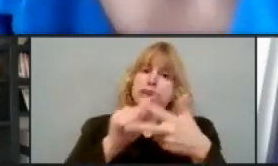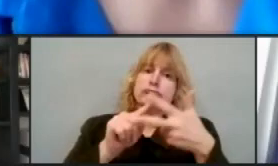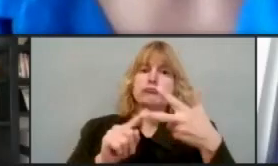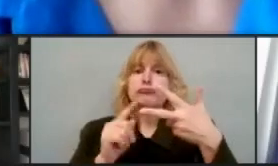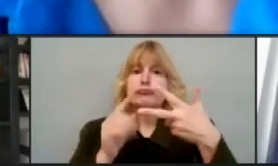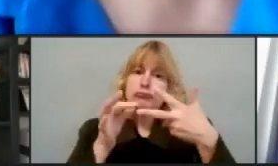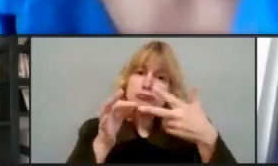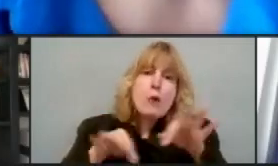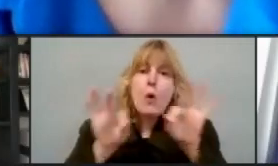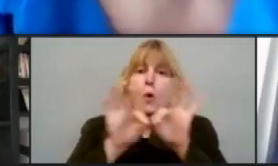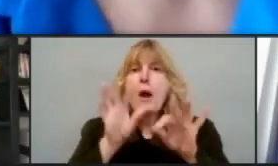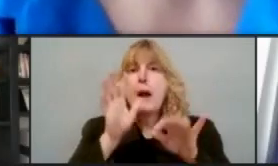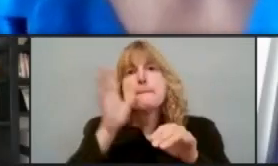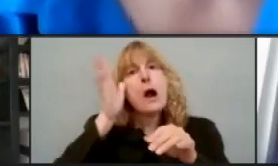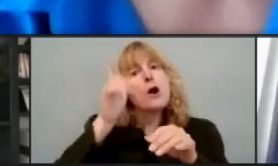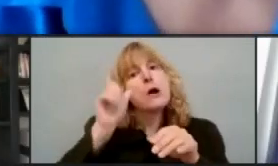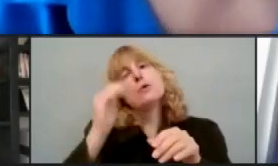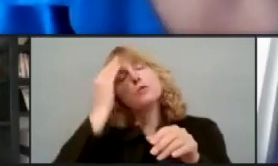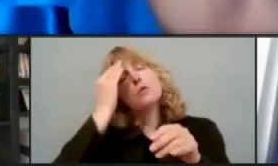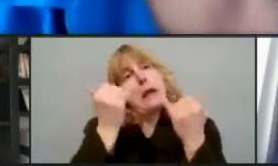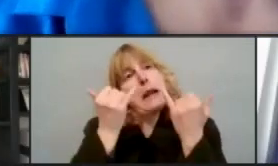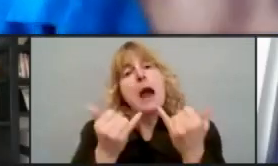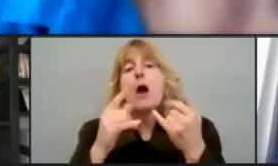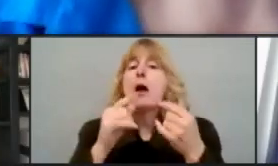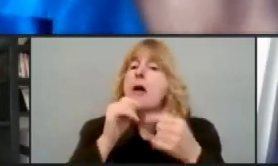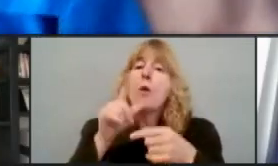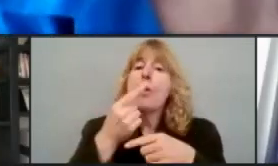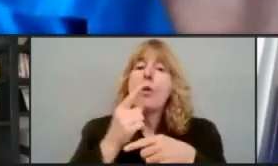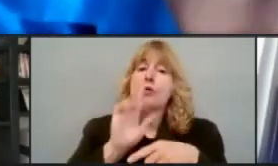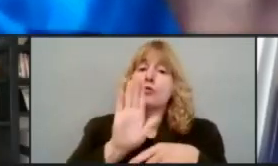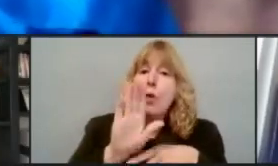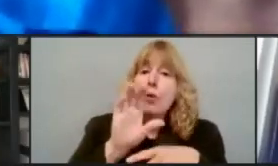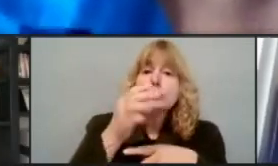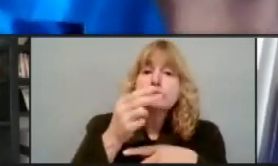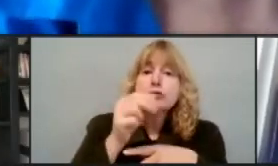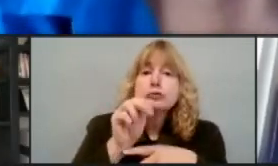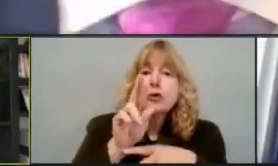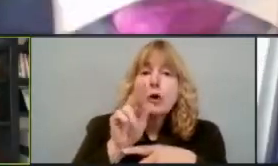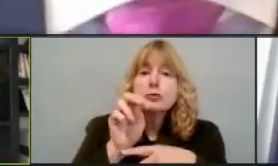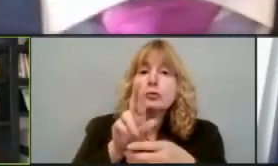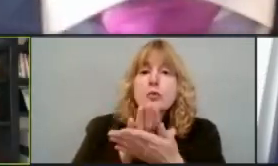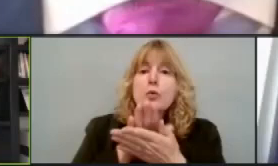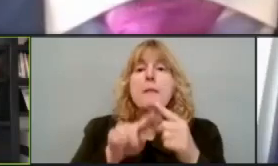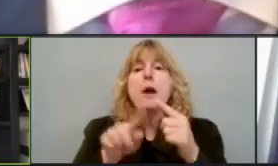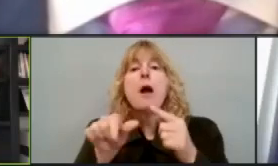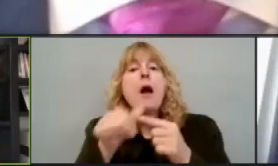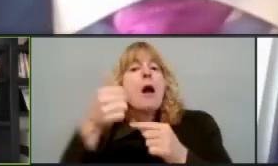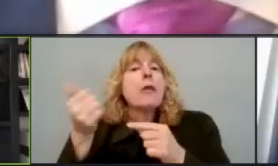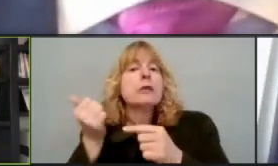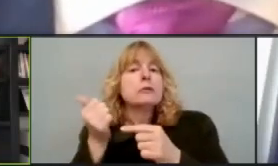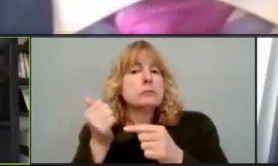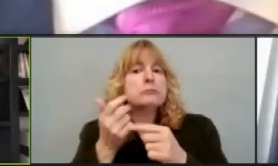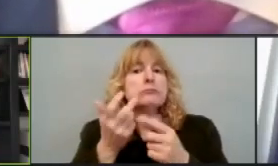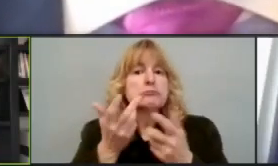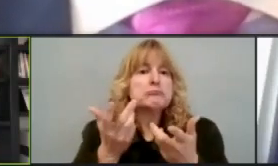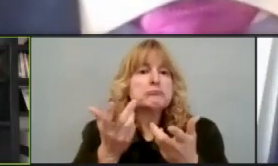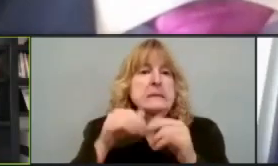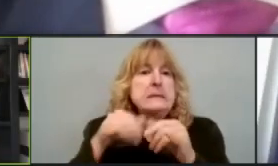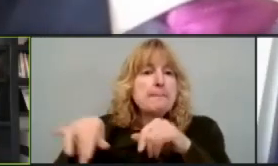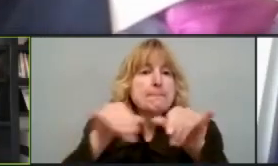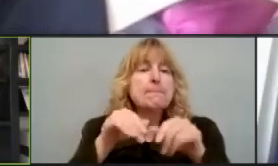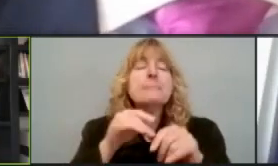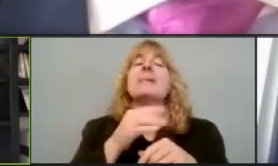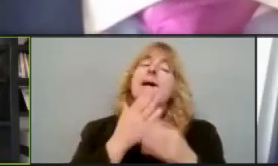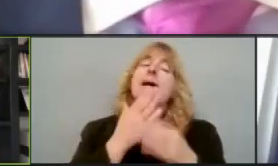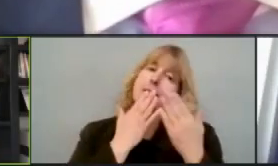only your charter, but if there's any charter, other charters you can speak to? Please go ahead. Yeah, thank you, Jametta. Happy to be here this afternoon.